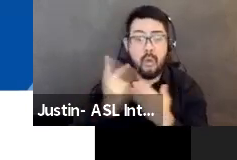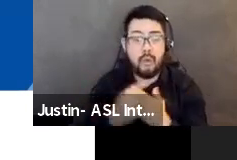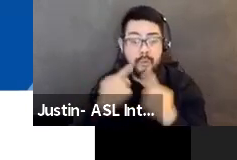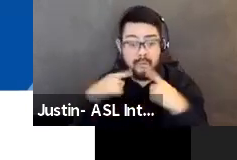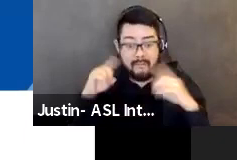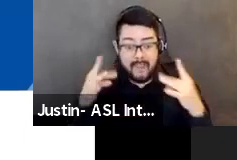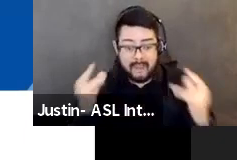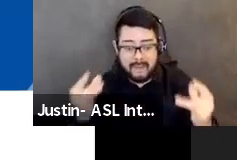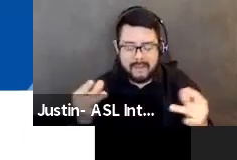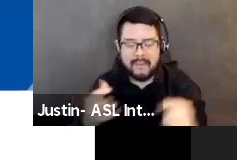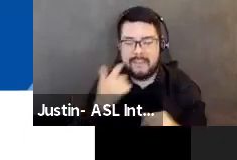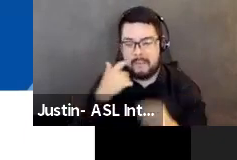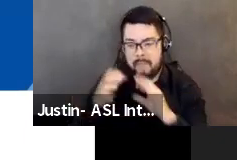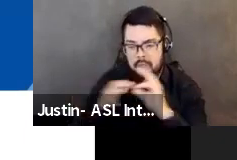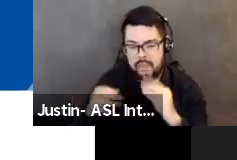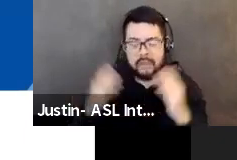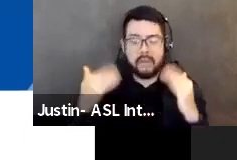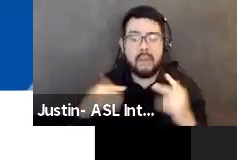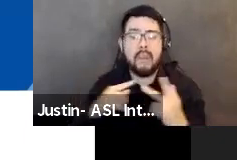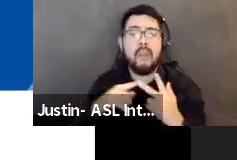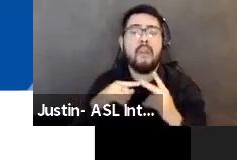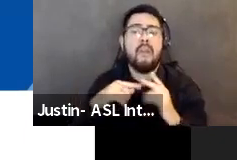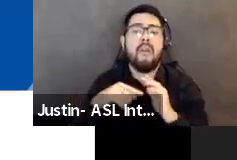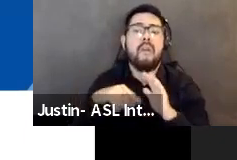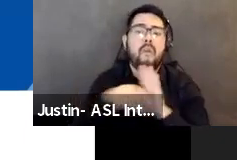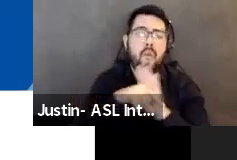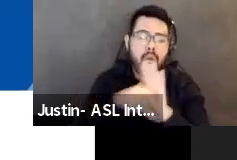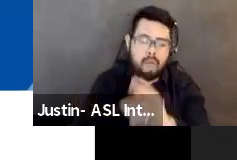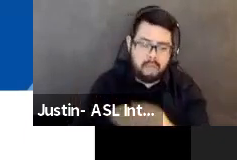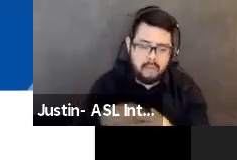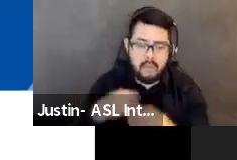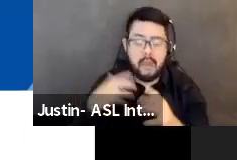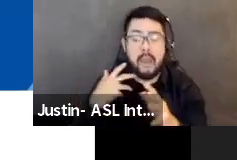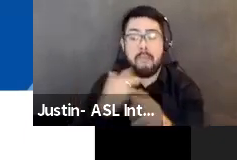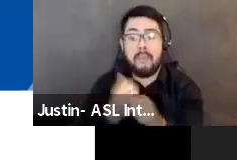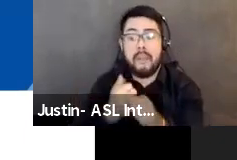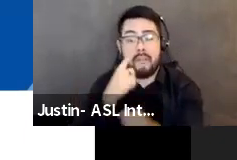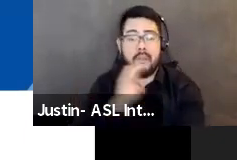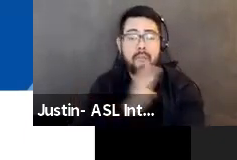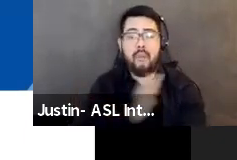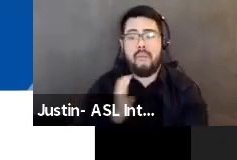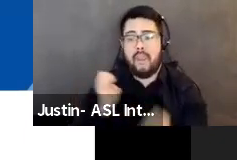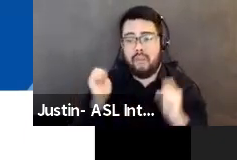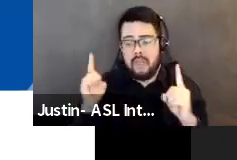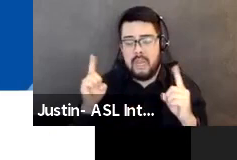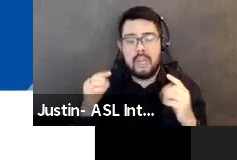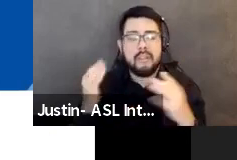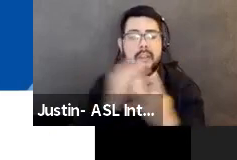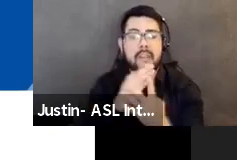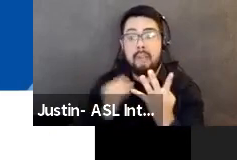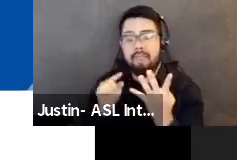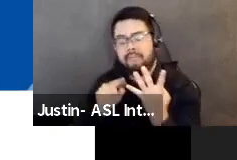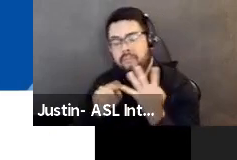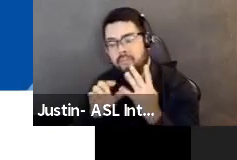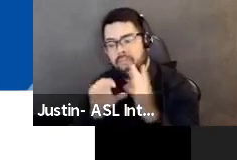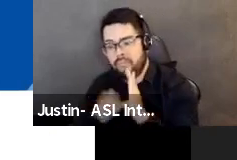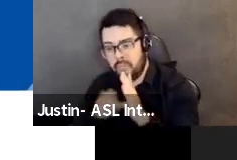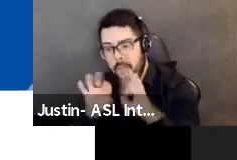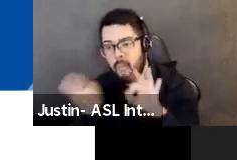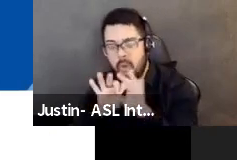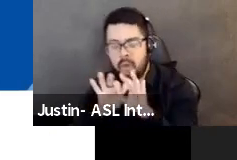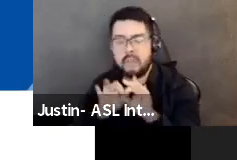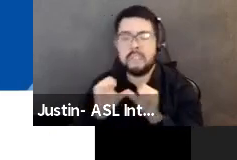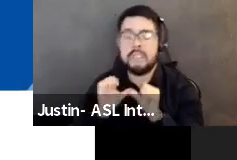mentioned quarterly updates to the board of education and most importantly continued engagement with